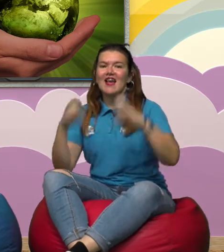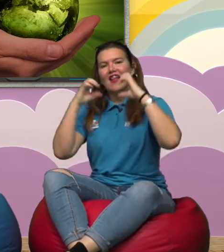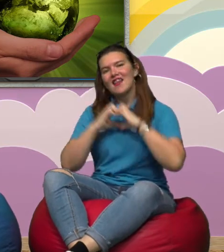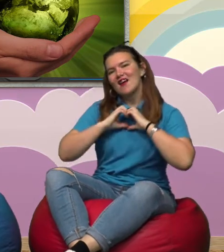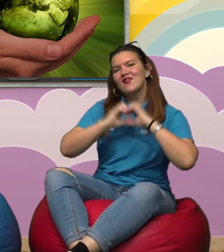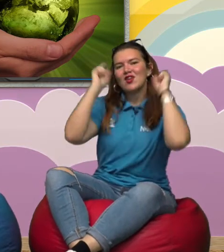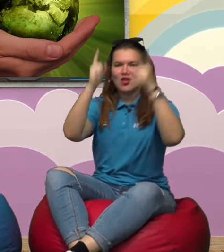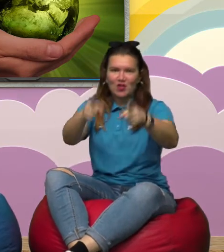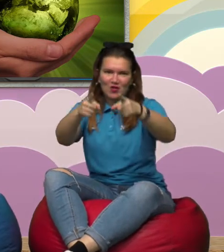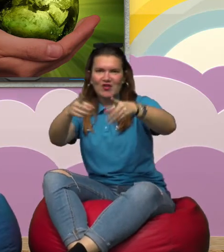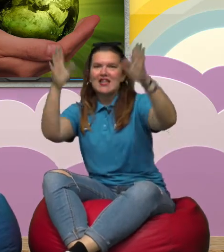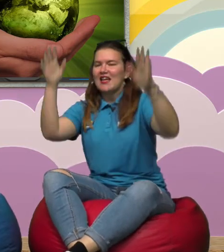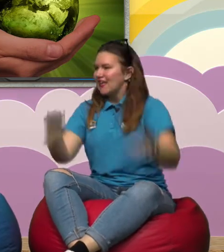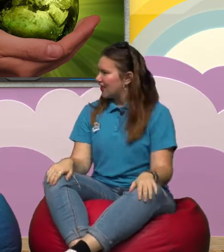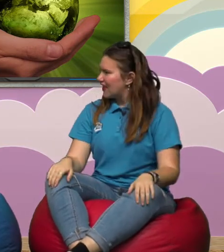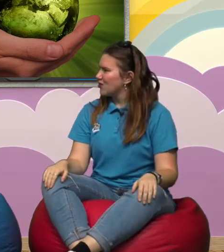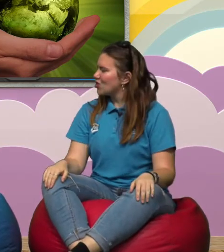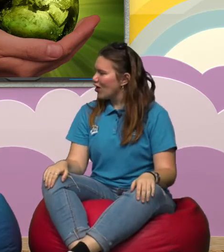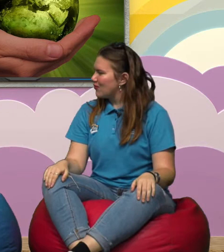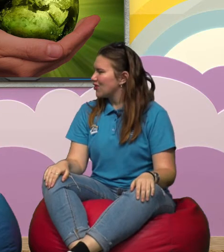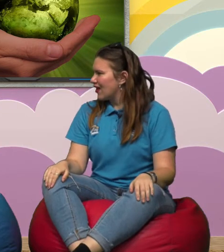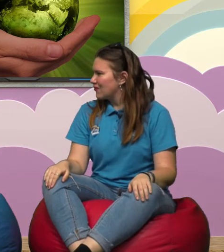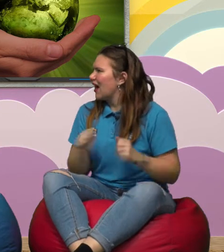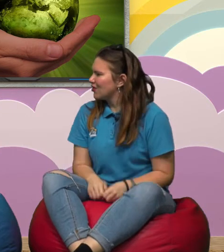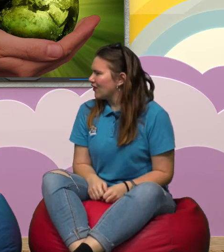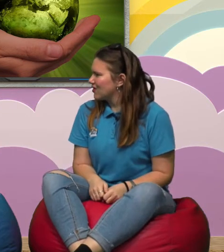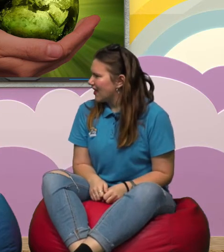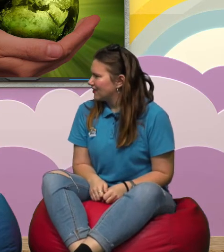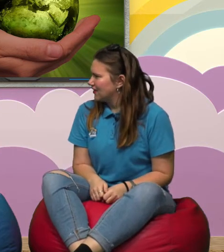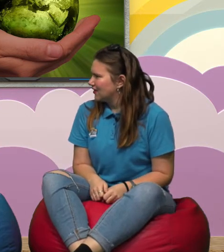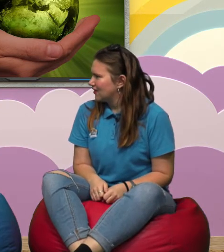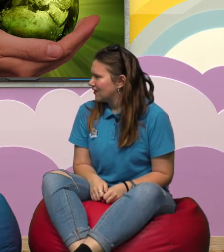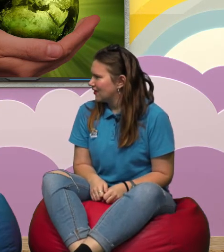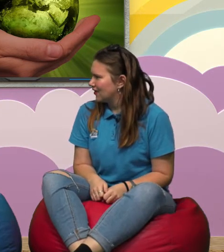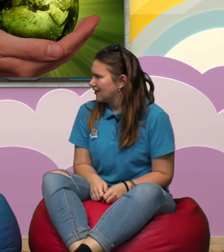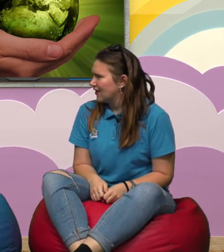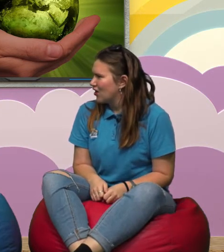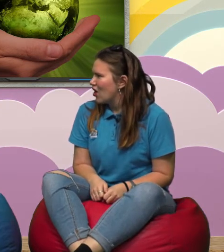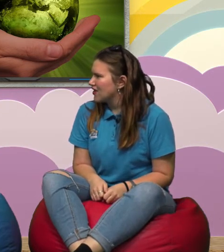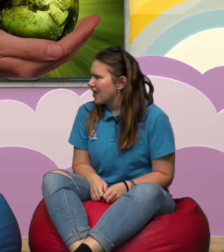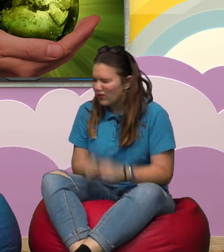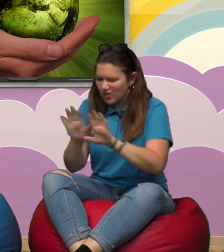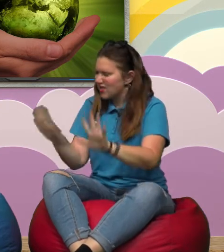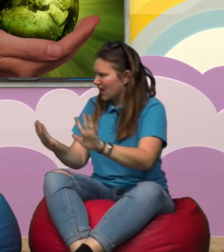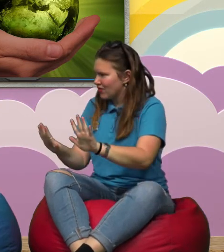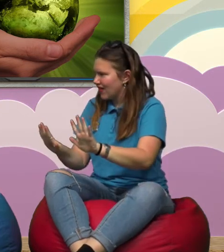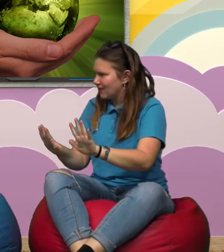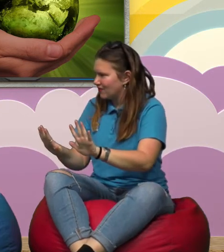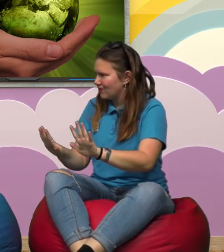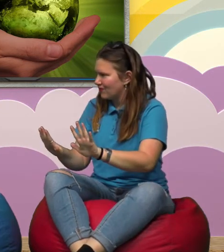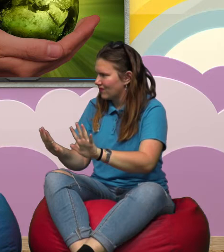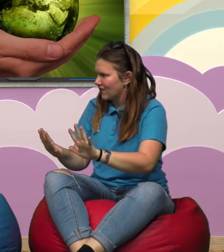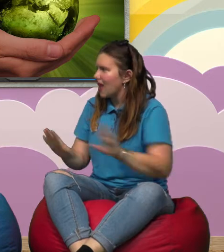I love you. That was so much fun. Emily, how much fun was that? So fun. On a scale of 1 to 10, how much